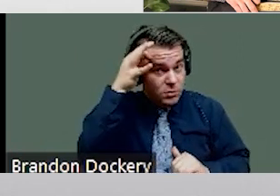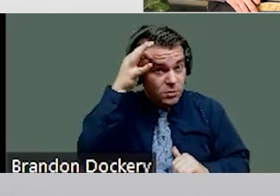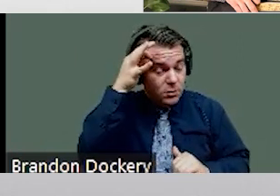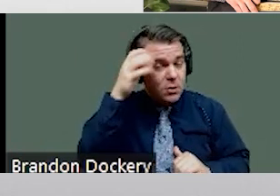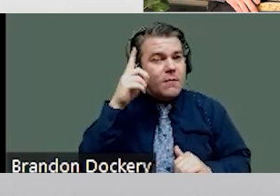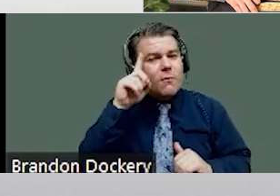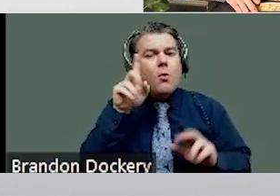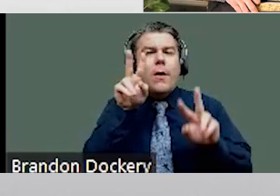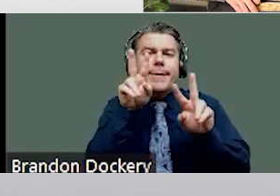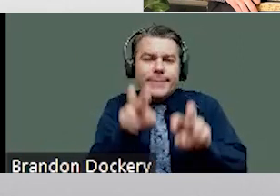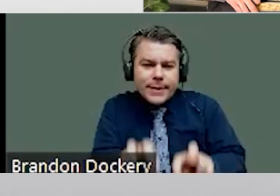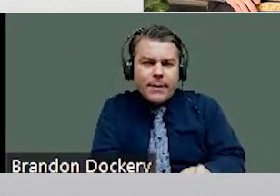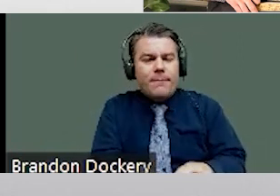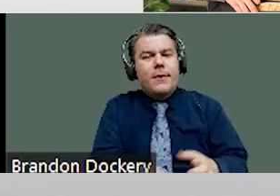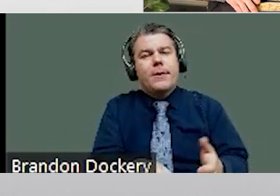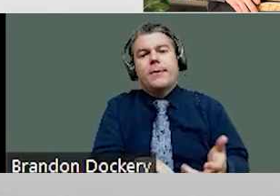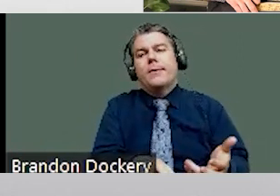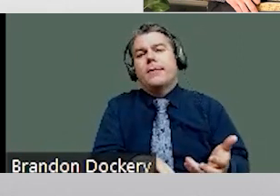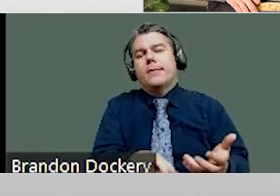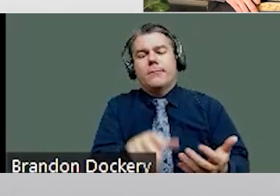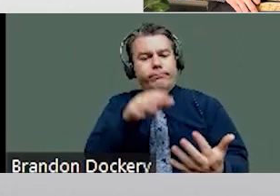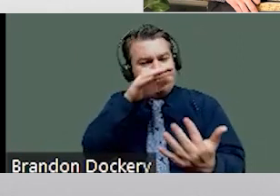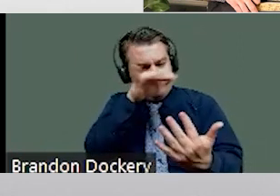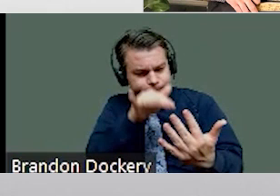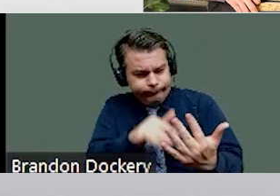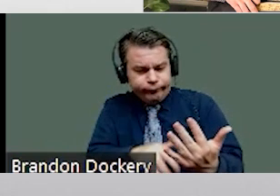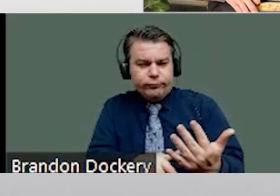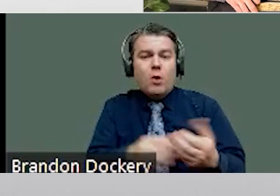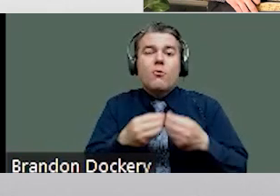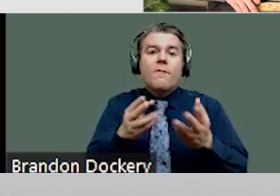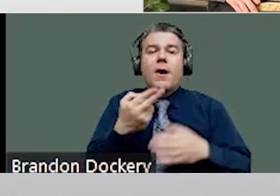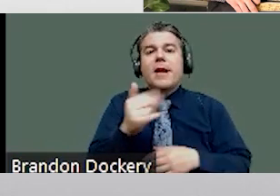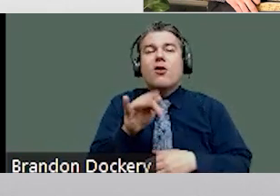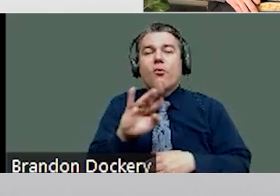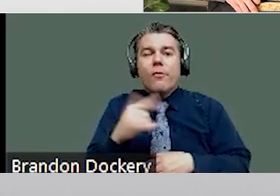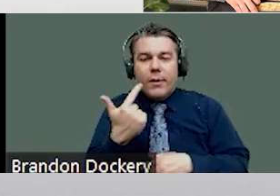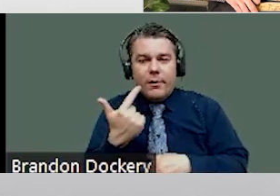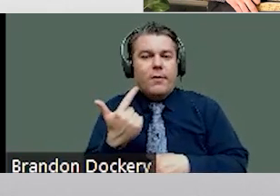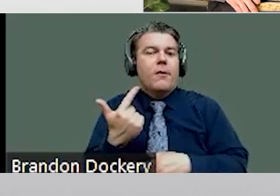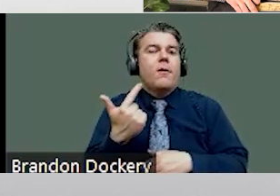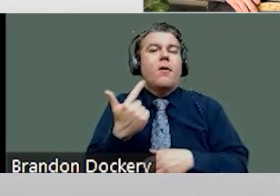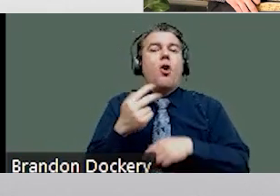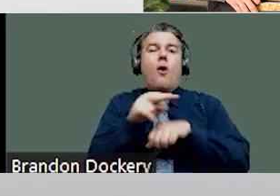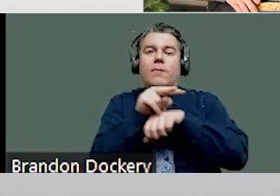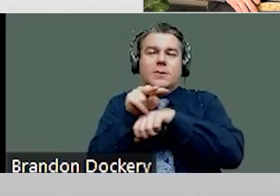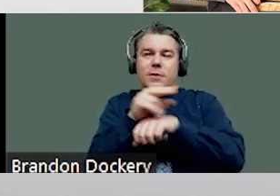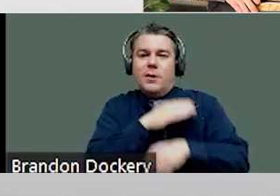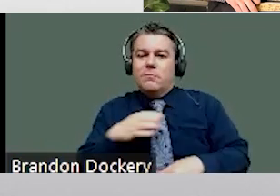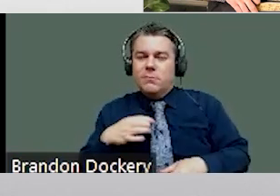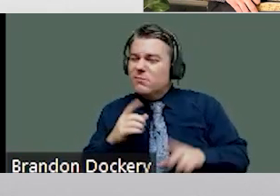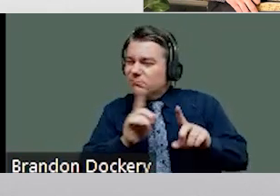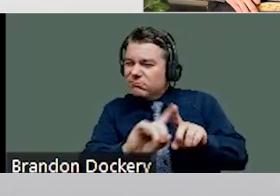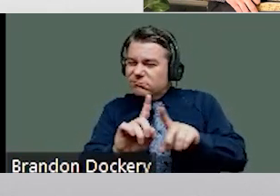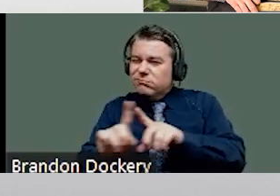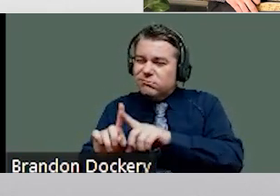federally to examine, analyze, provide hearings, oversight committees, and almost all of